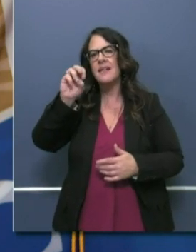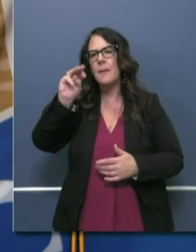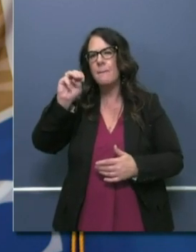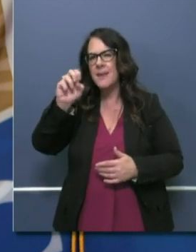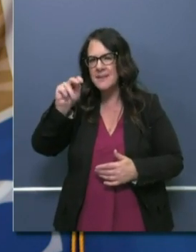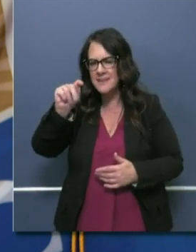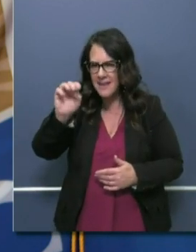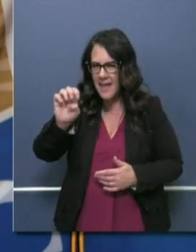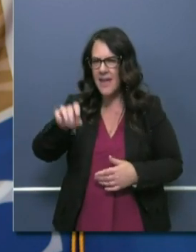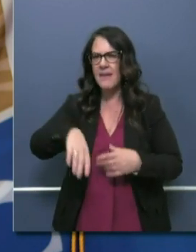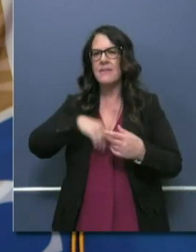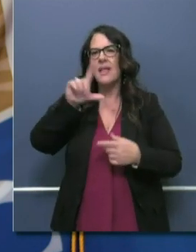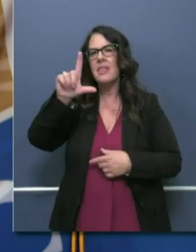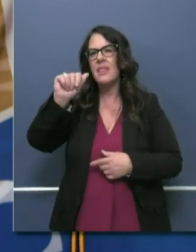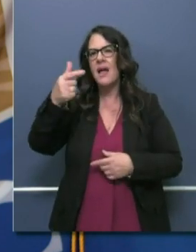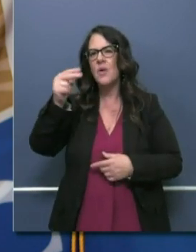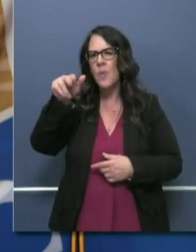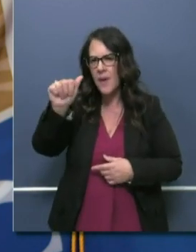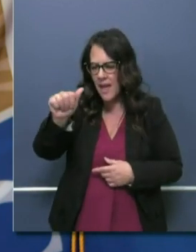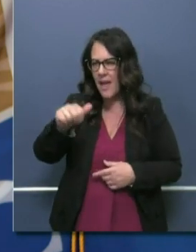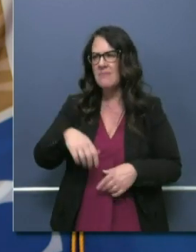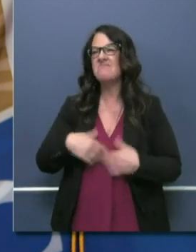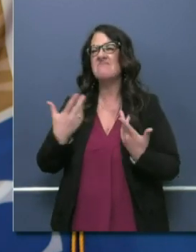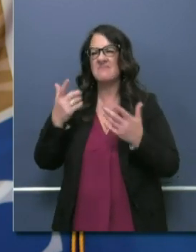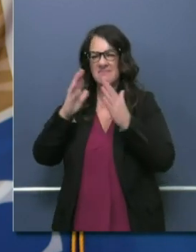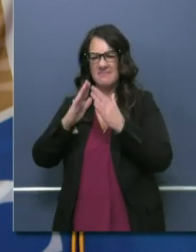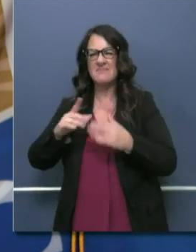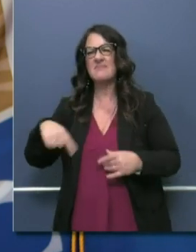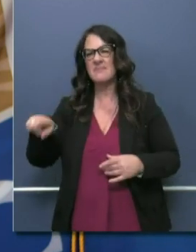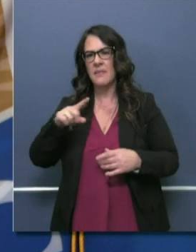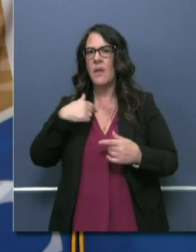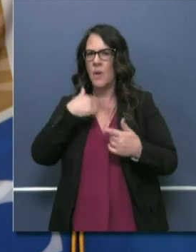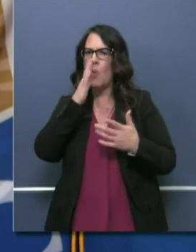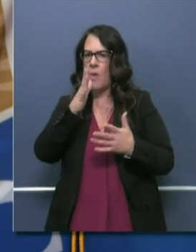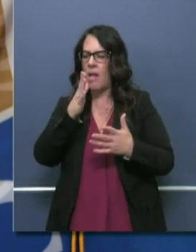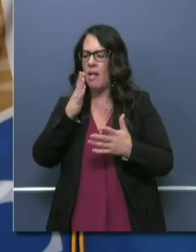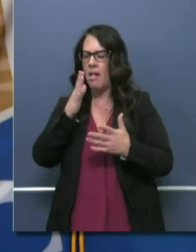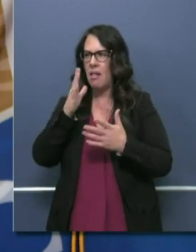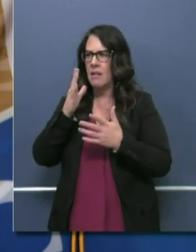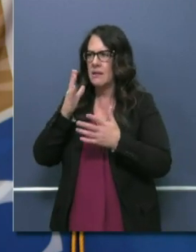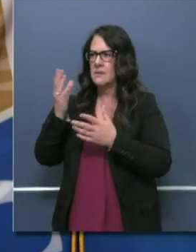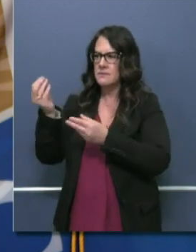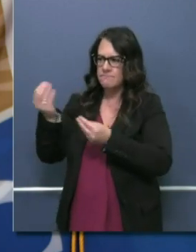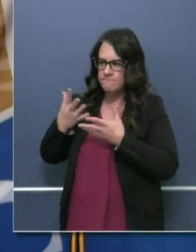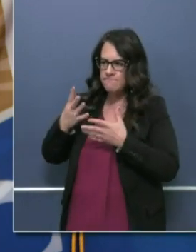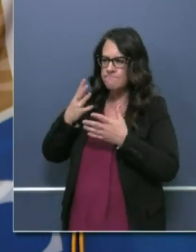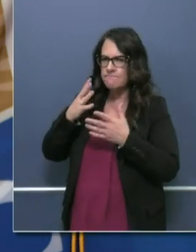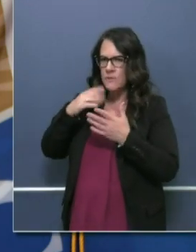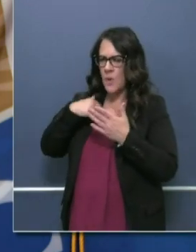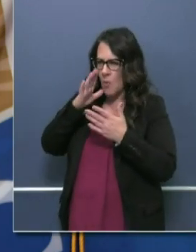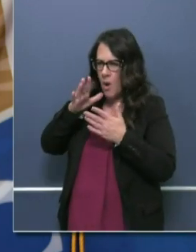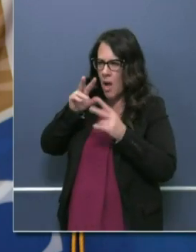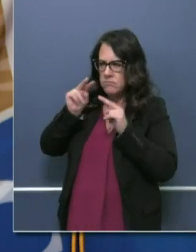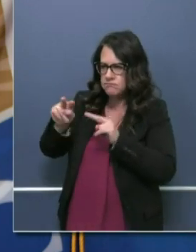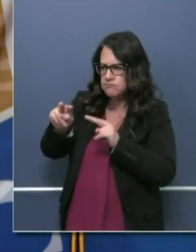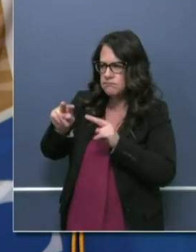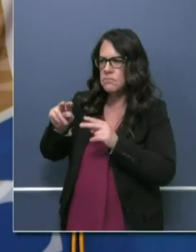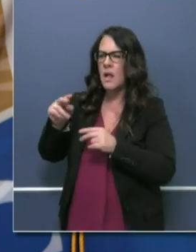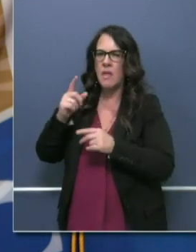locals. We'll continue that process day in and day out, but you'll see those protocols, or rather the